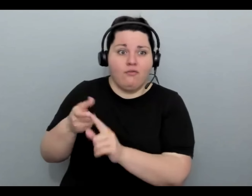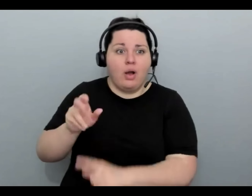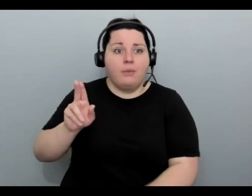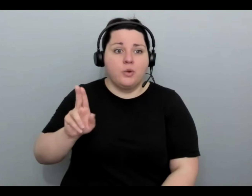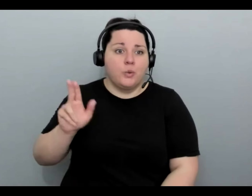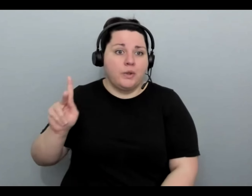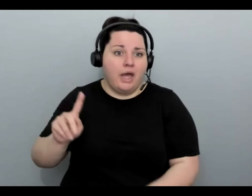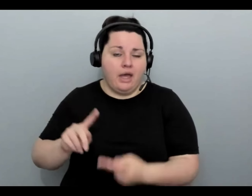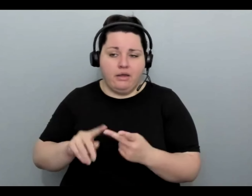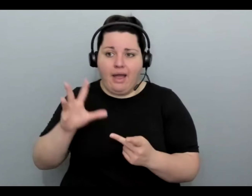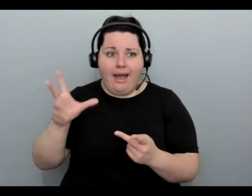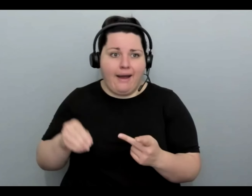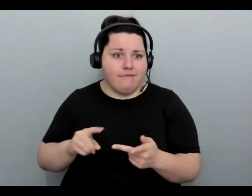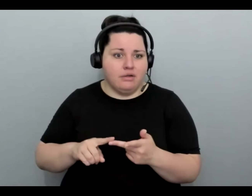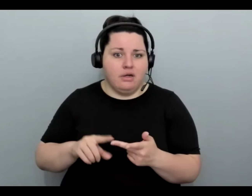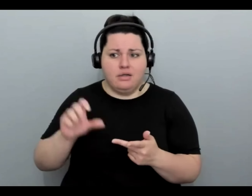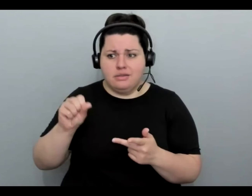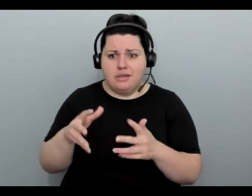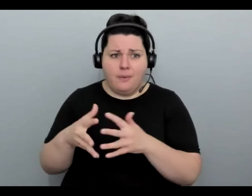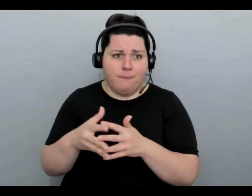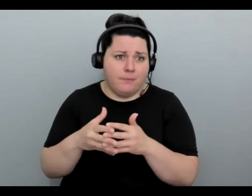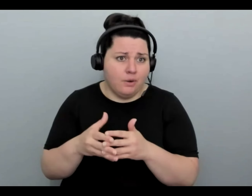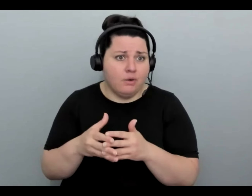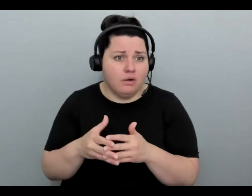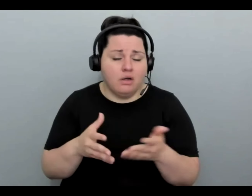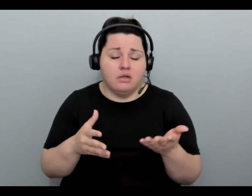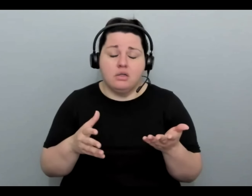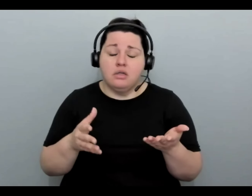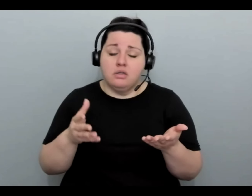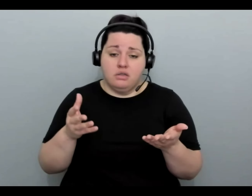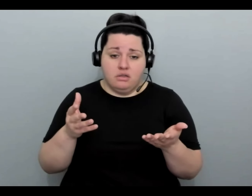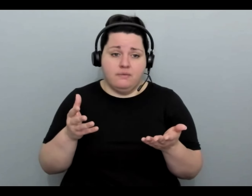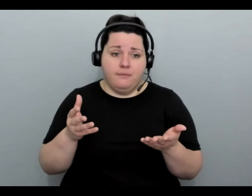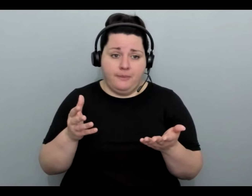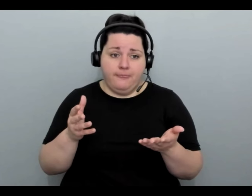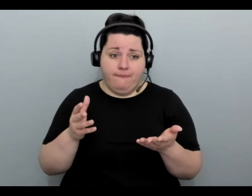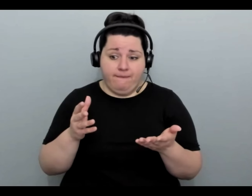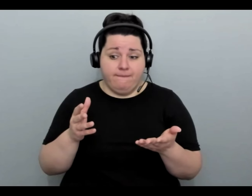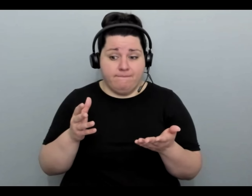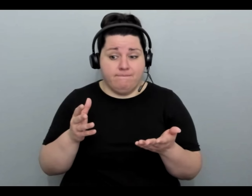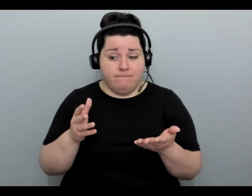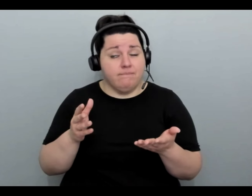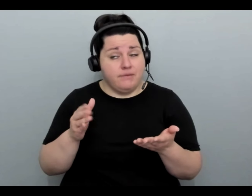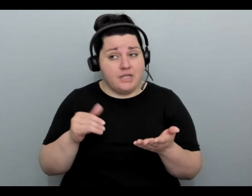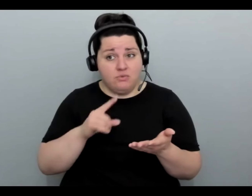from Africa, from South America. And that does give you a lot of academic